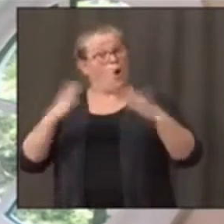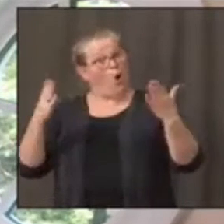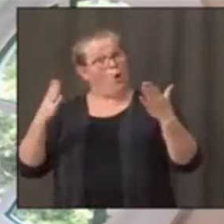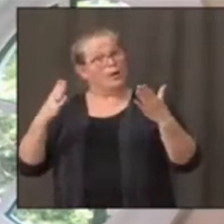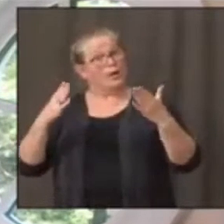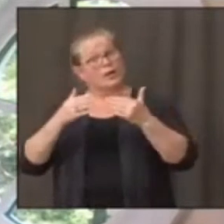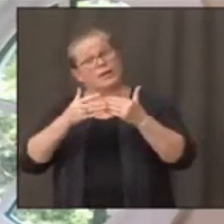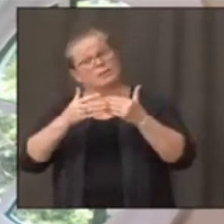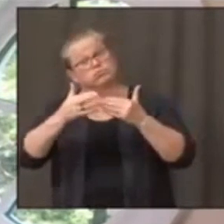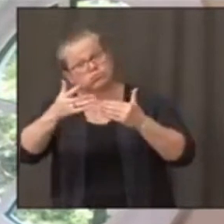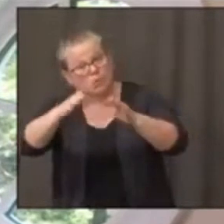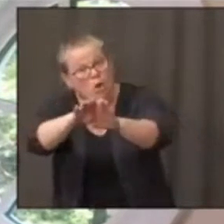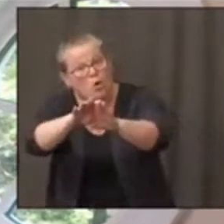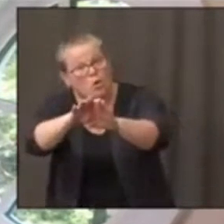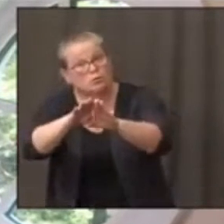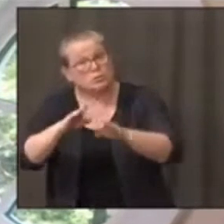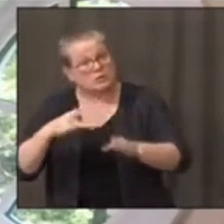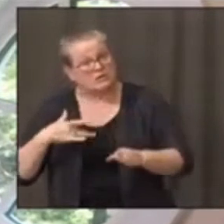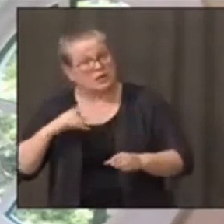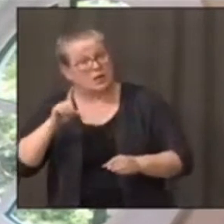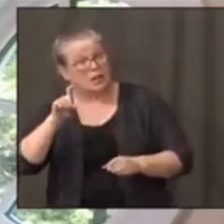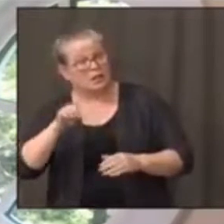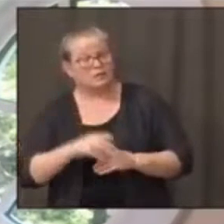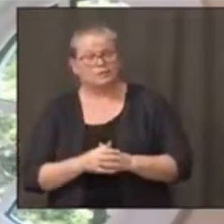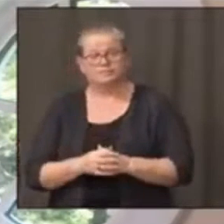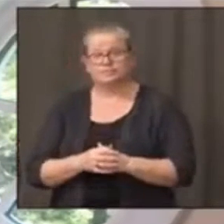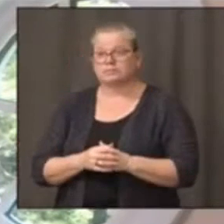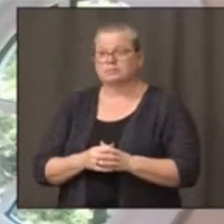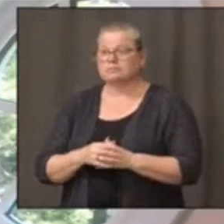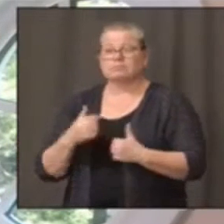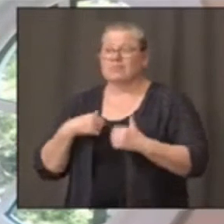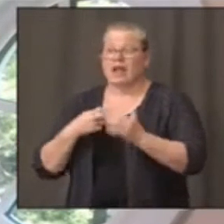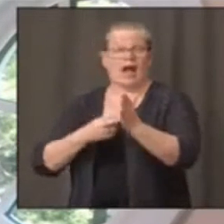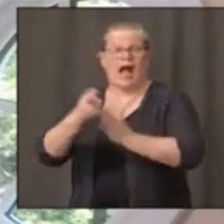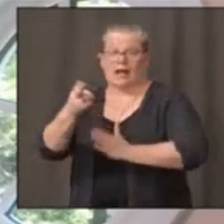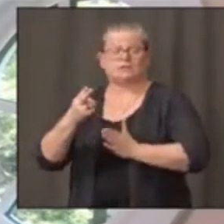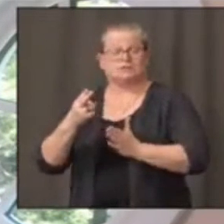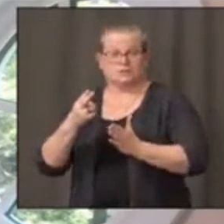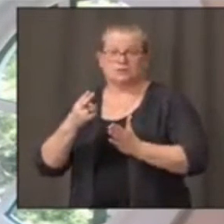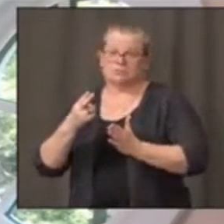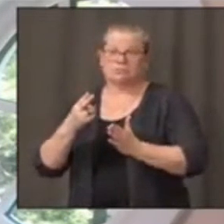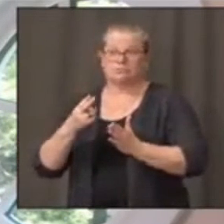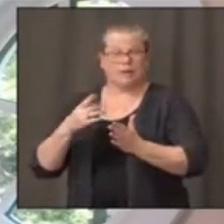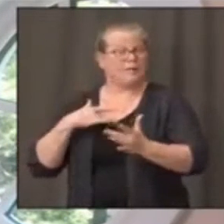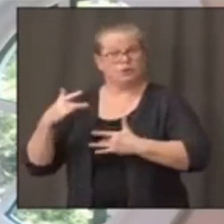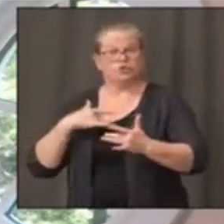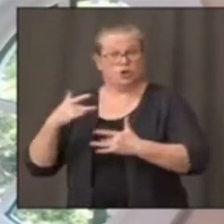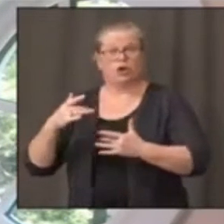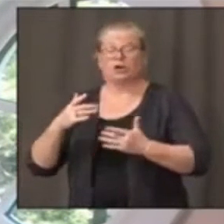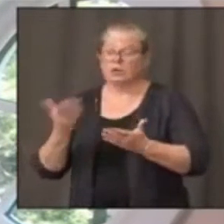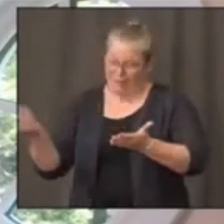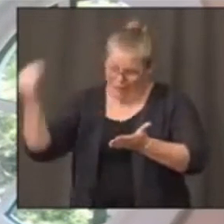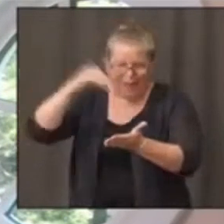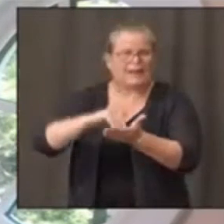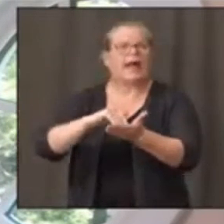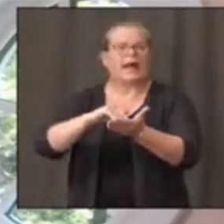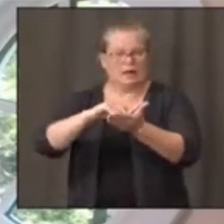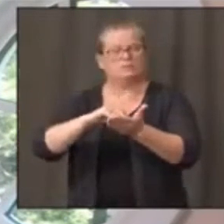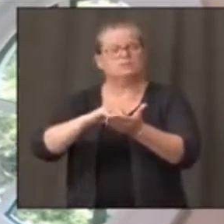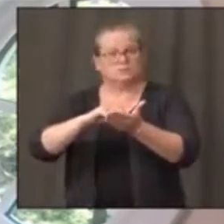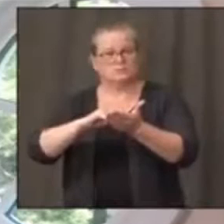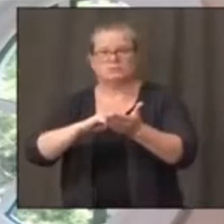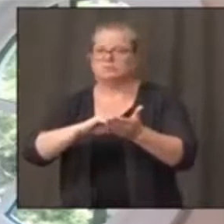very concerned that at some point we're going to see a national epidemic, that, this is a virus that wants to infect